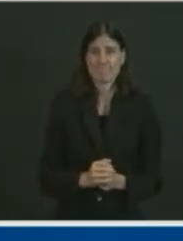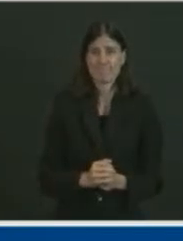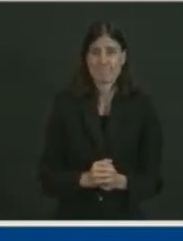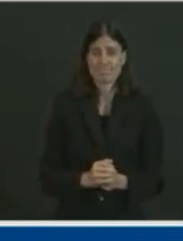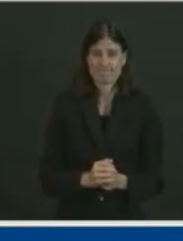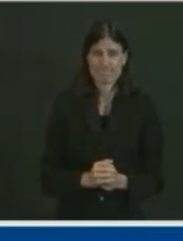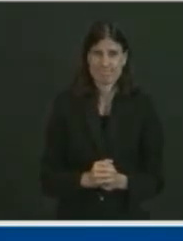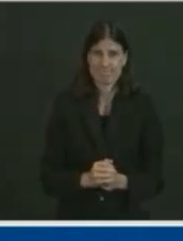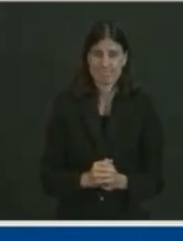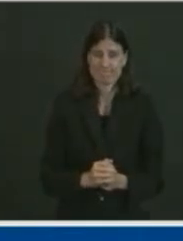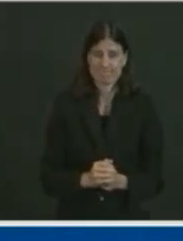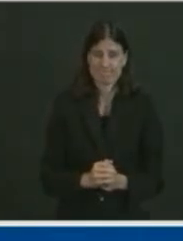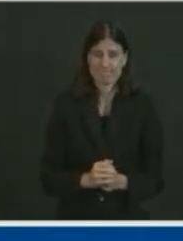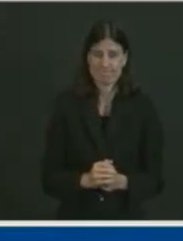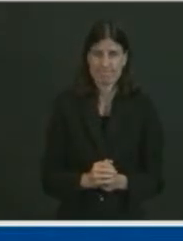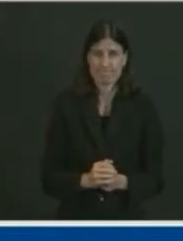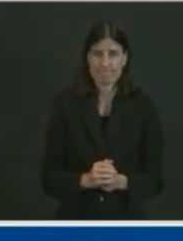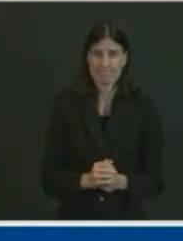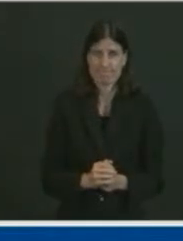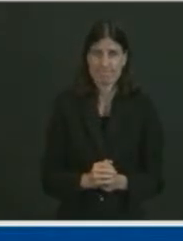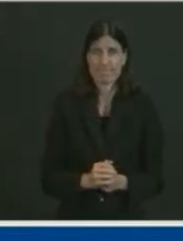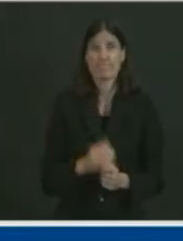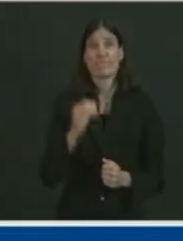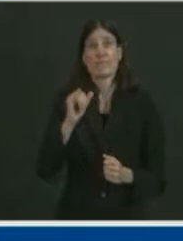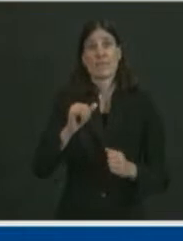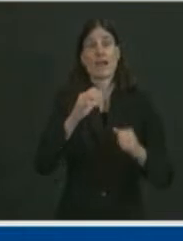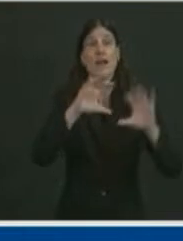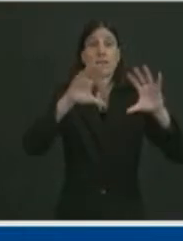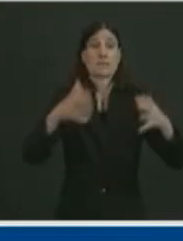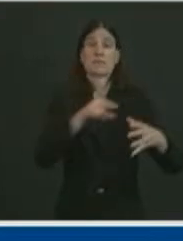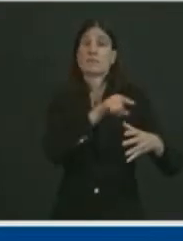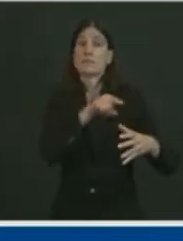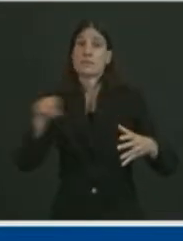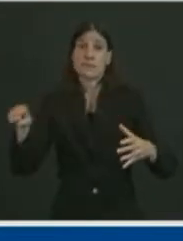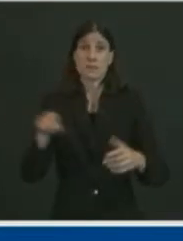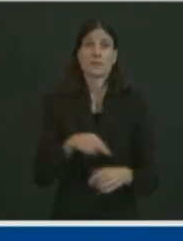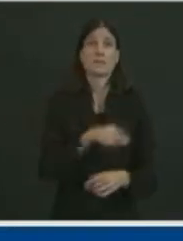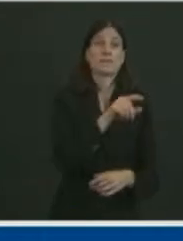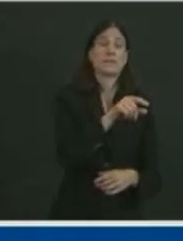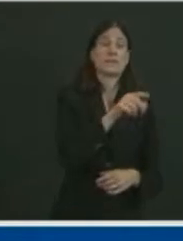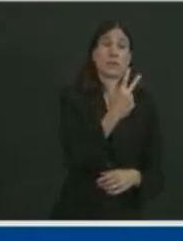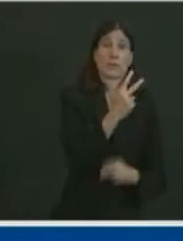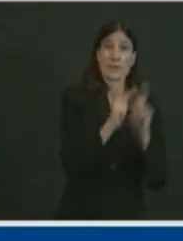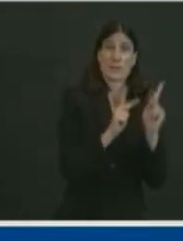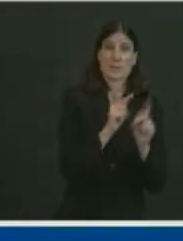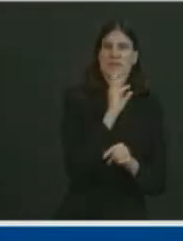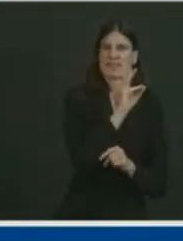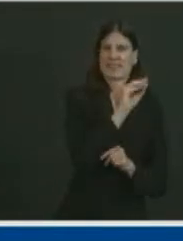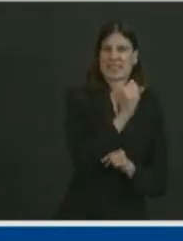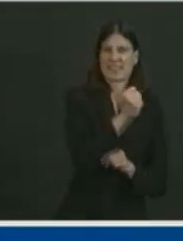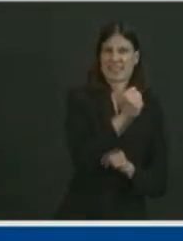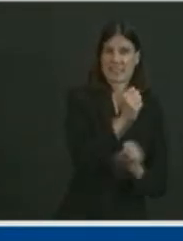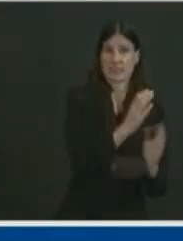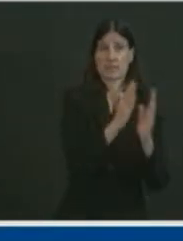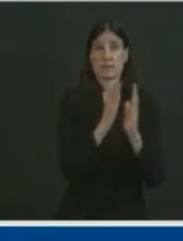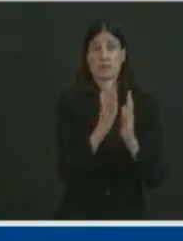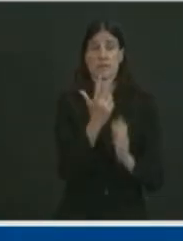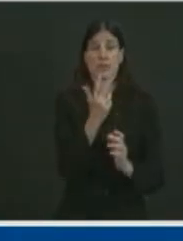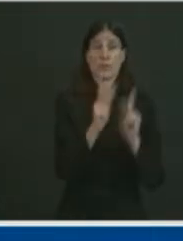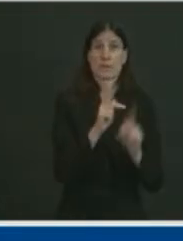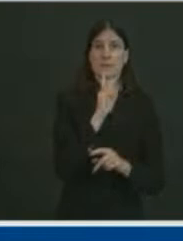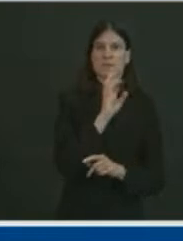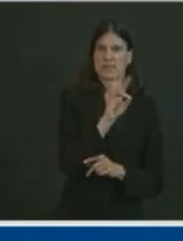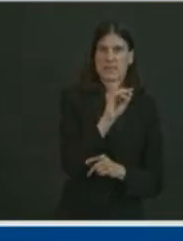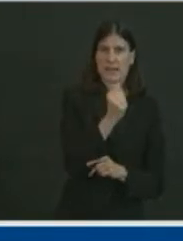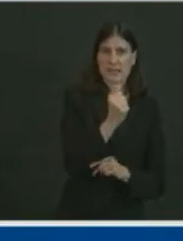today. 3 people were in their 60s, 3 people were in their 70s, 6 people were in